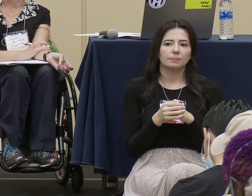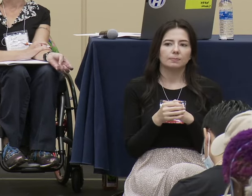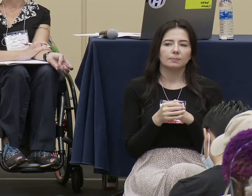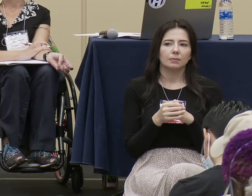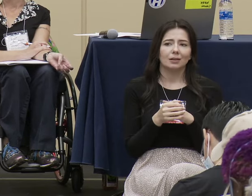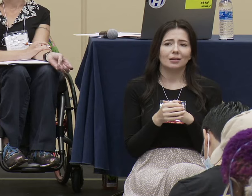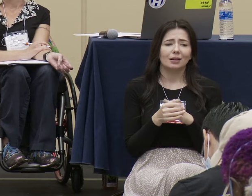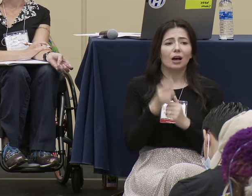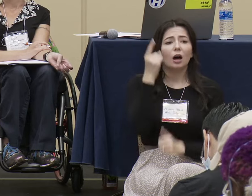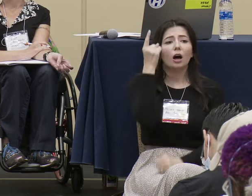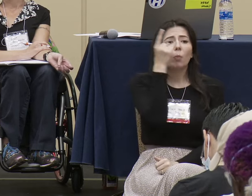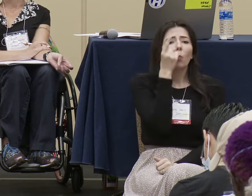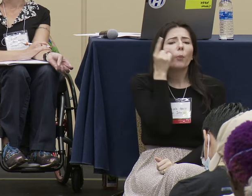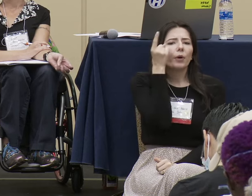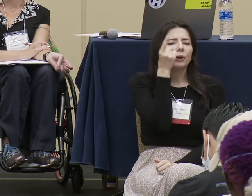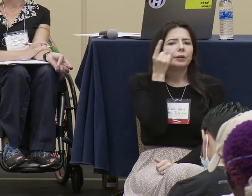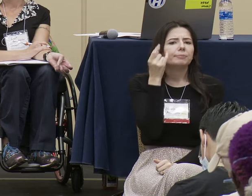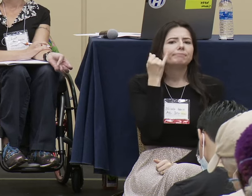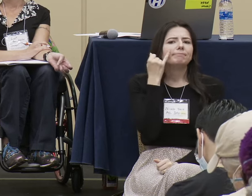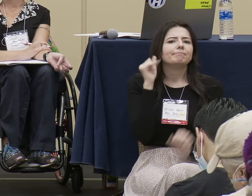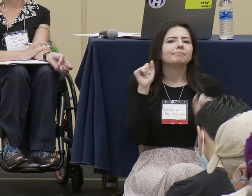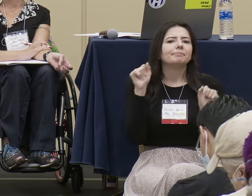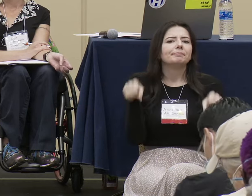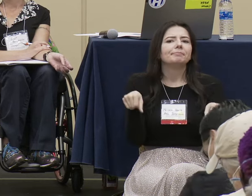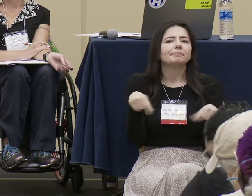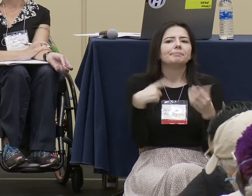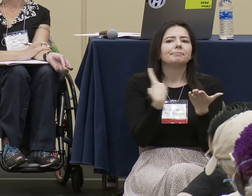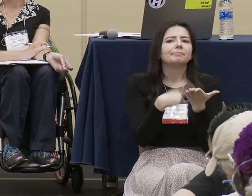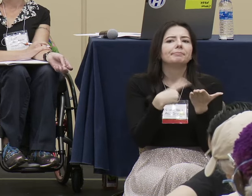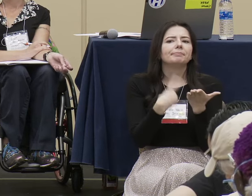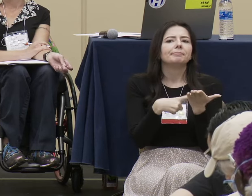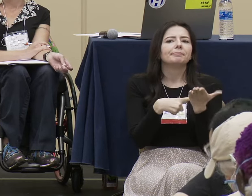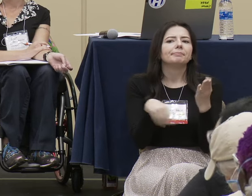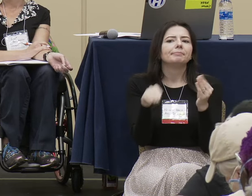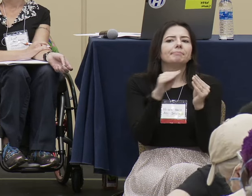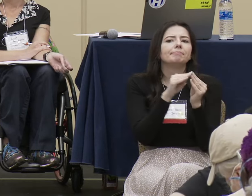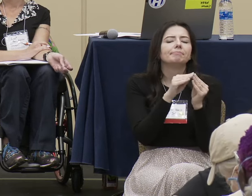I'm wondering if you can talk more about